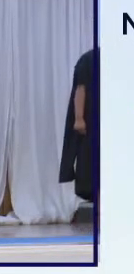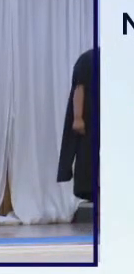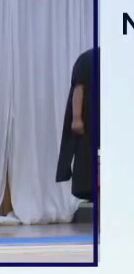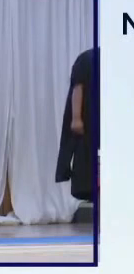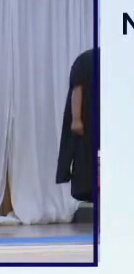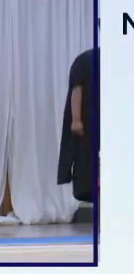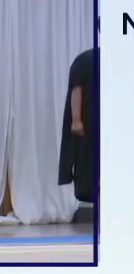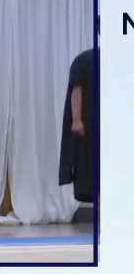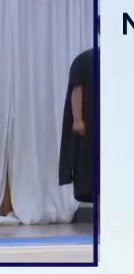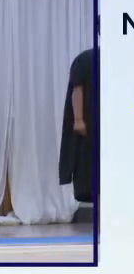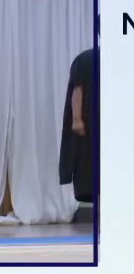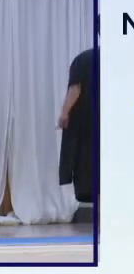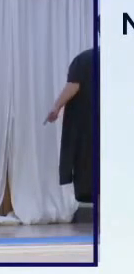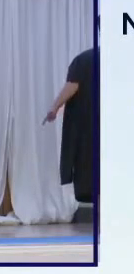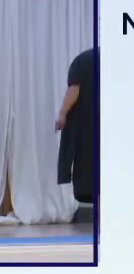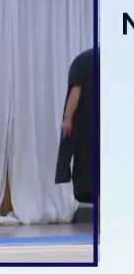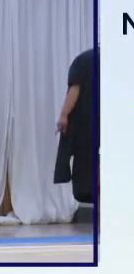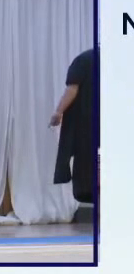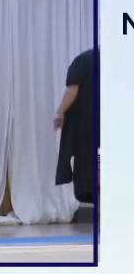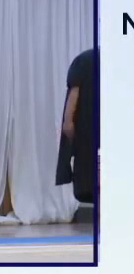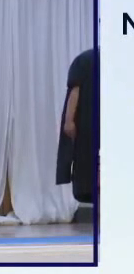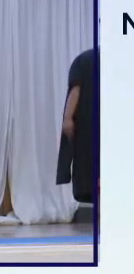Tina Eukile.